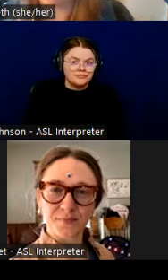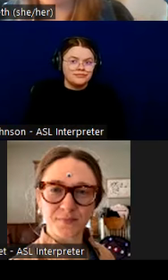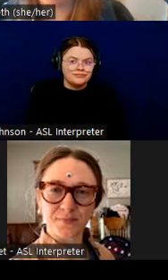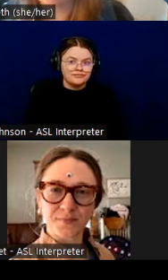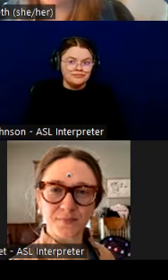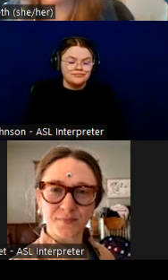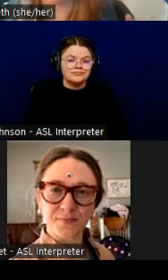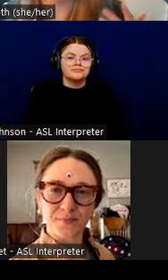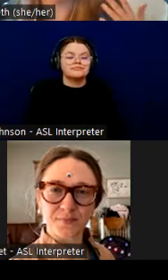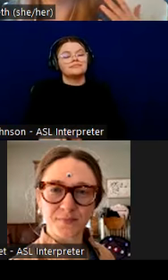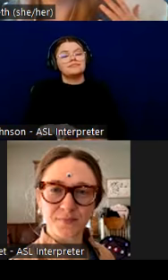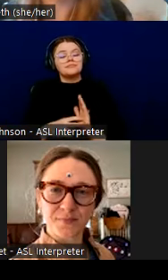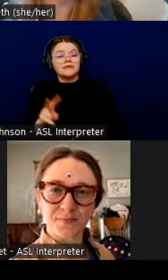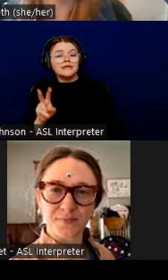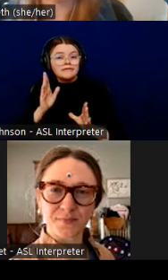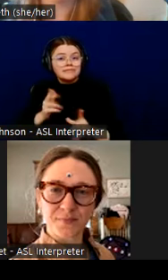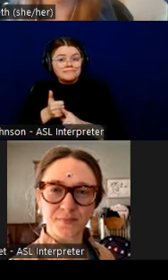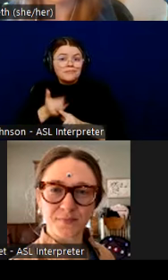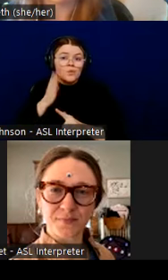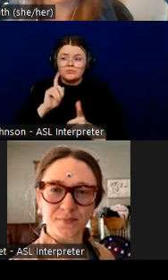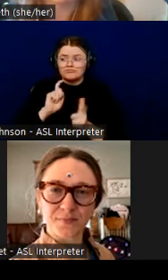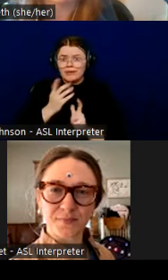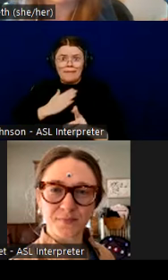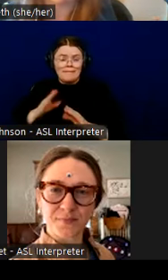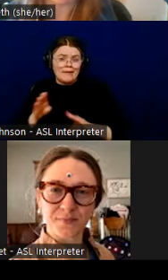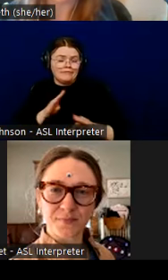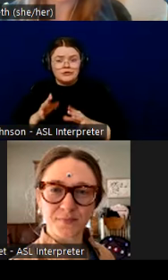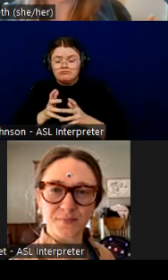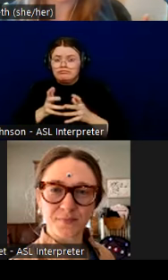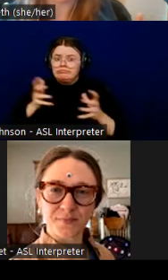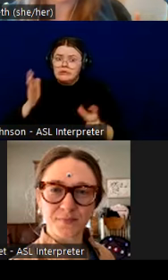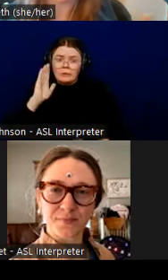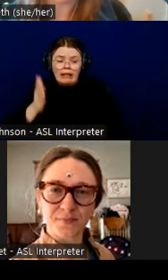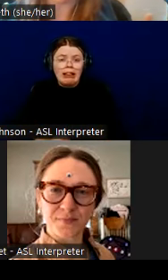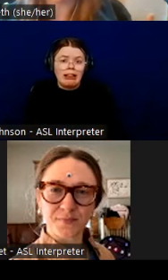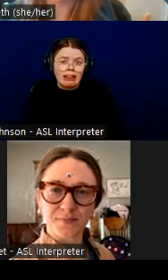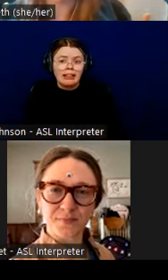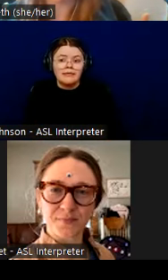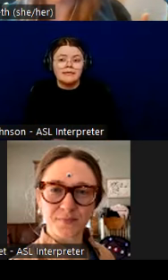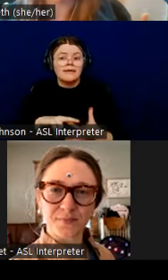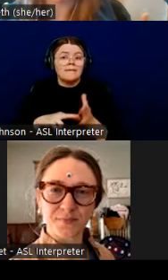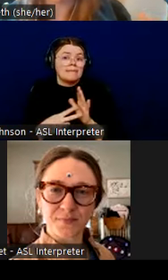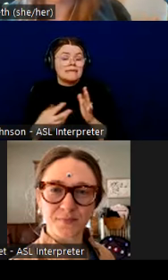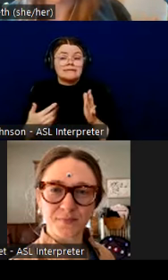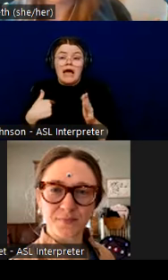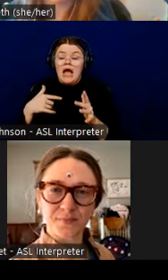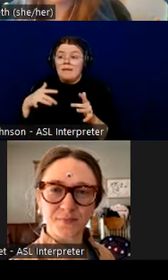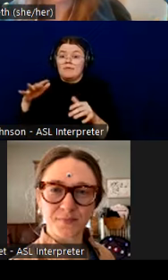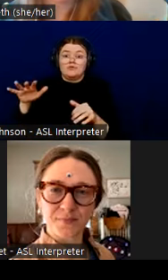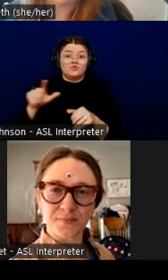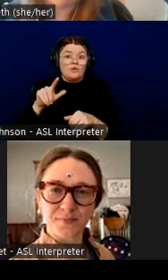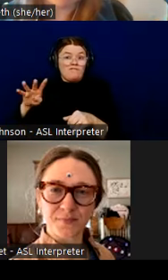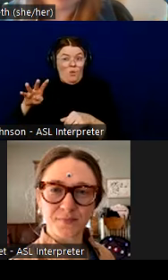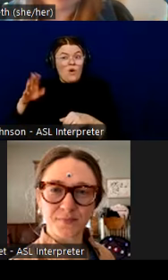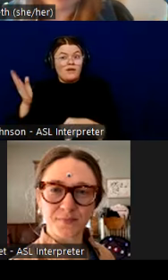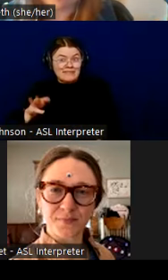their behavior, and their full-time job becomes making sure this person doesn't hit me. And